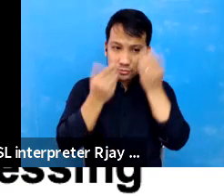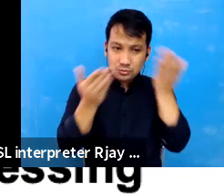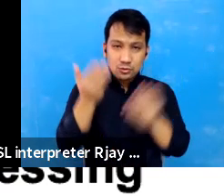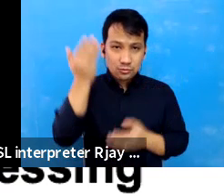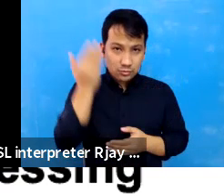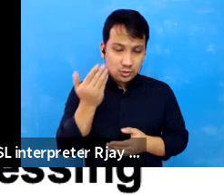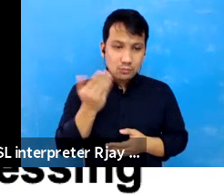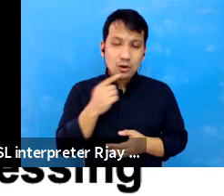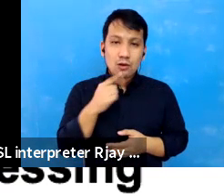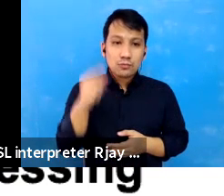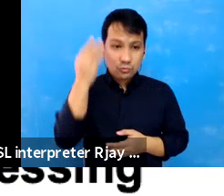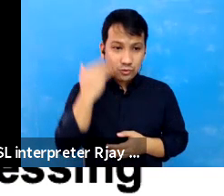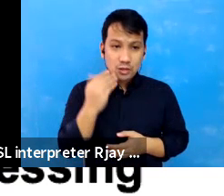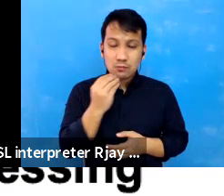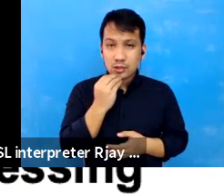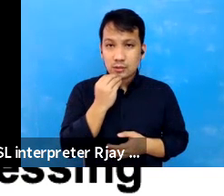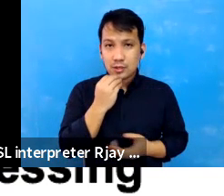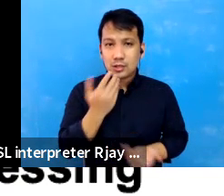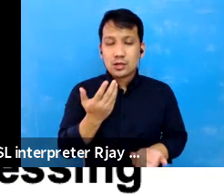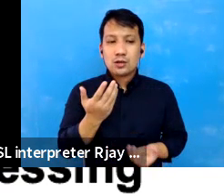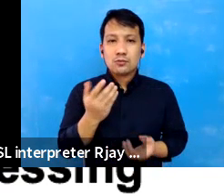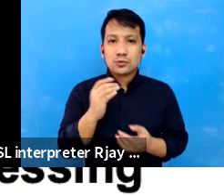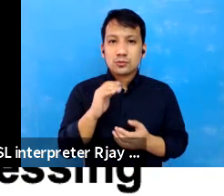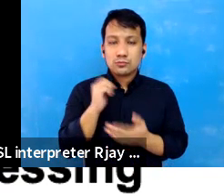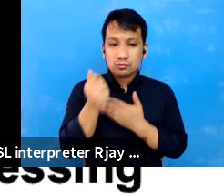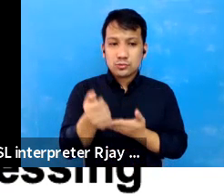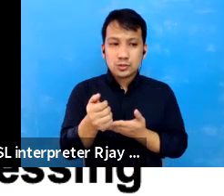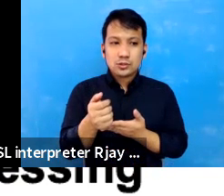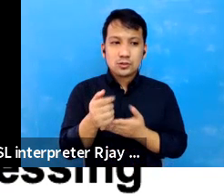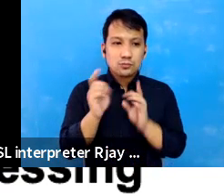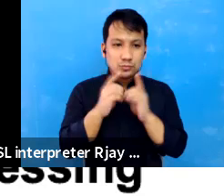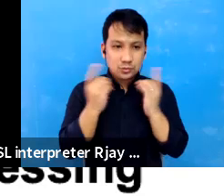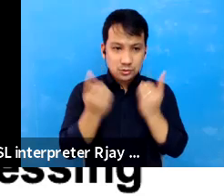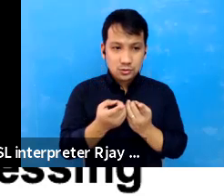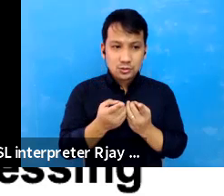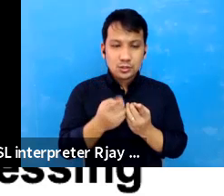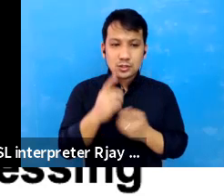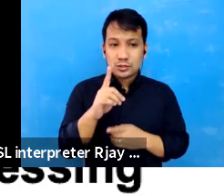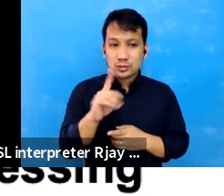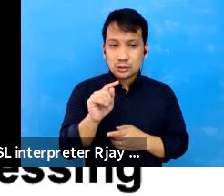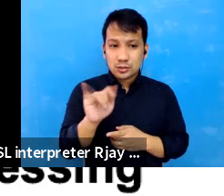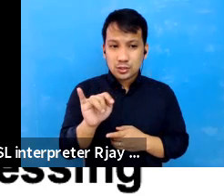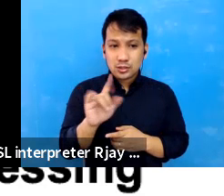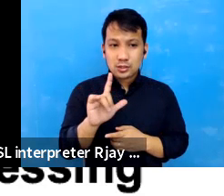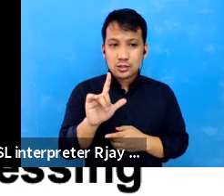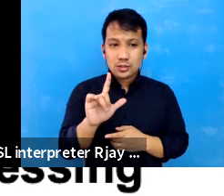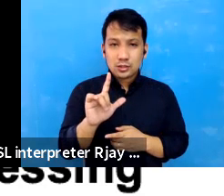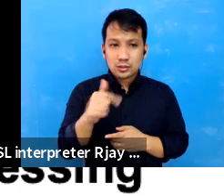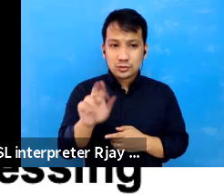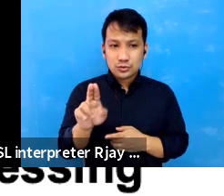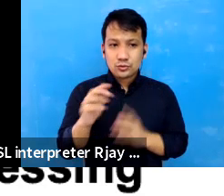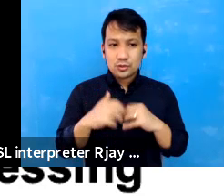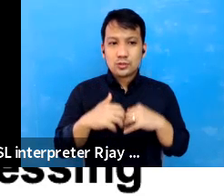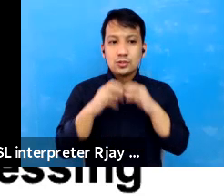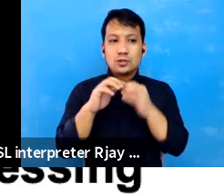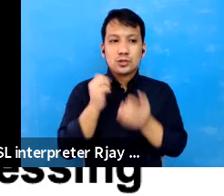at kakulangan sa pagkain. Kaya sa pagtulungan ng Department of Trade and Industry at LGU, nagtayo kami